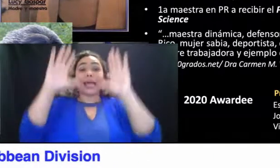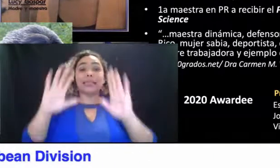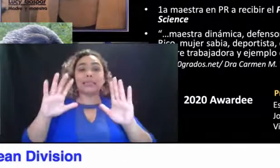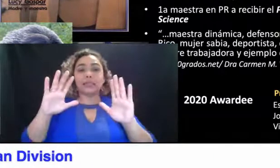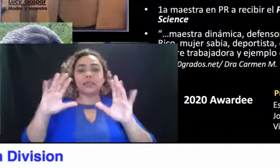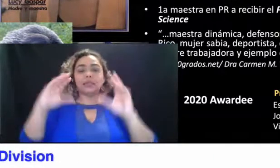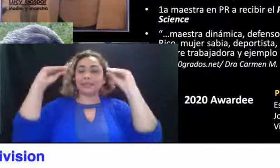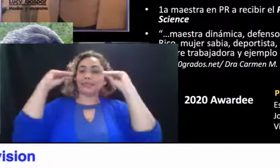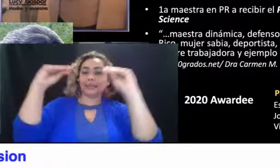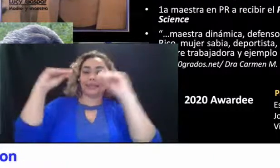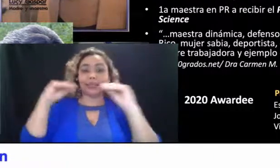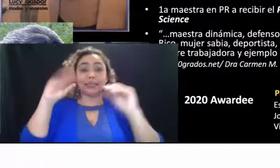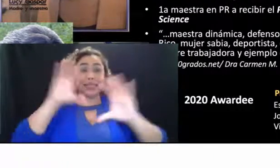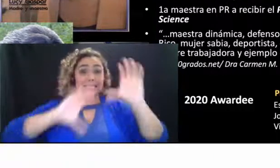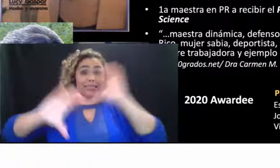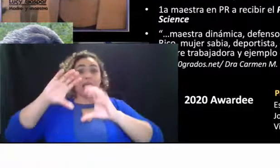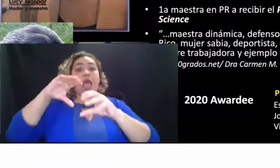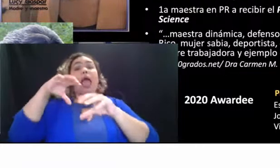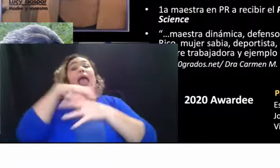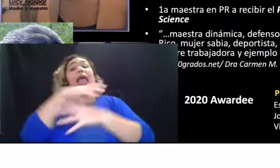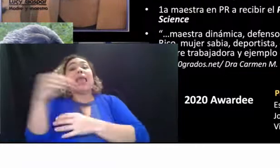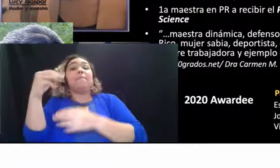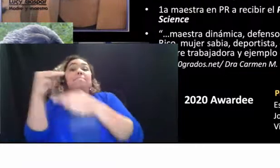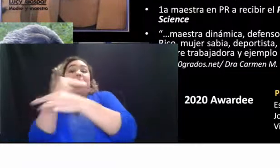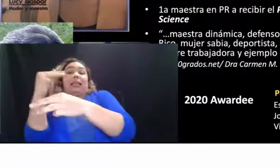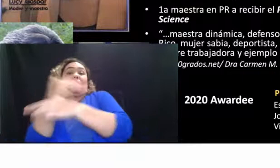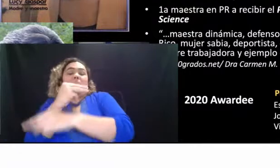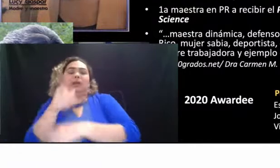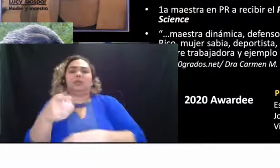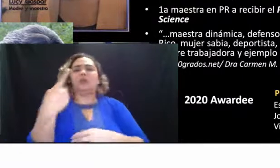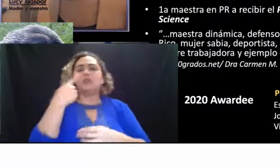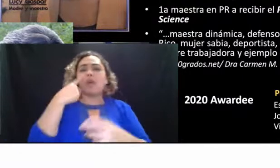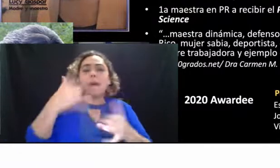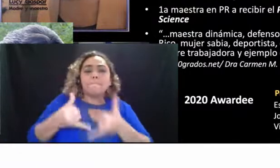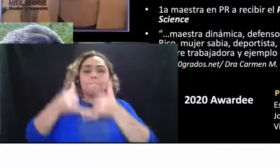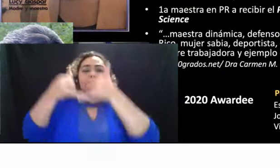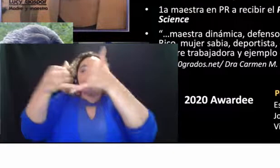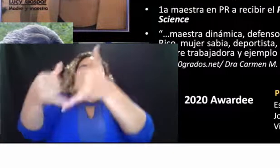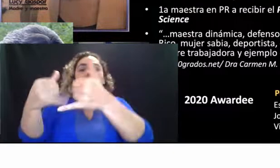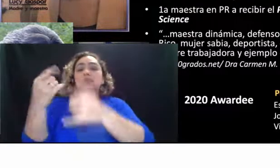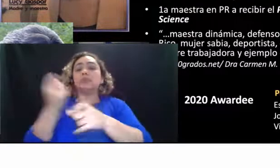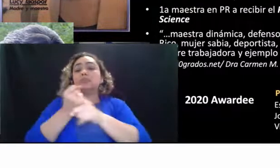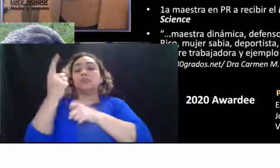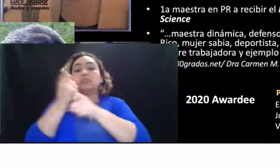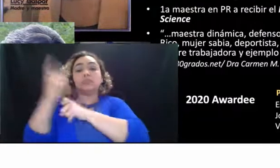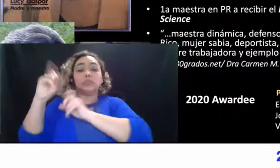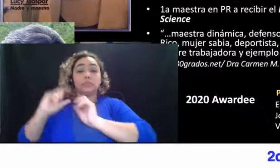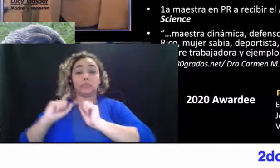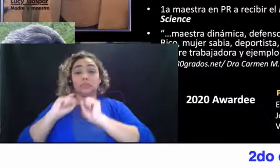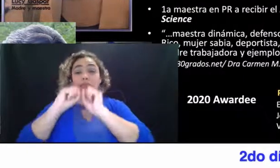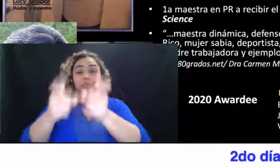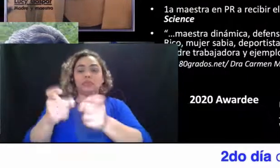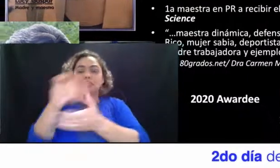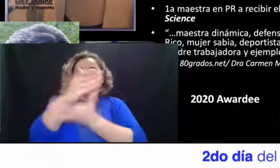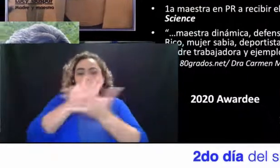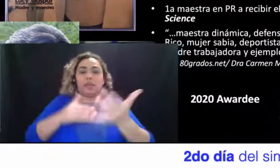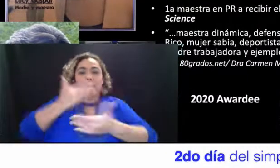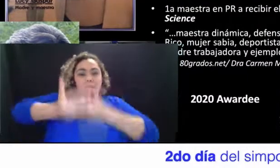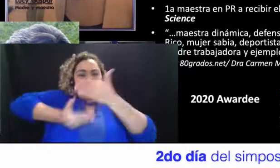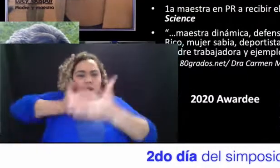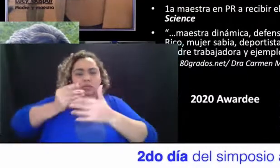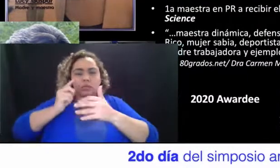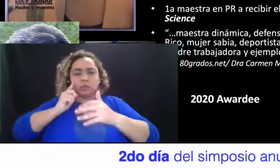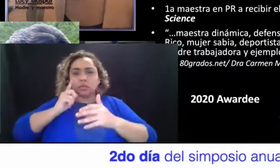la enseñanza de la ciencia y las matemáticas. Y es un premio que se otorga todos los años como parte de un proceso